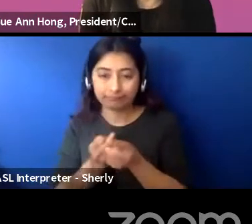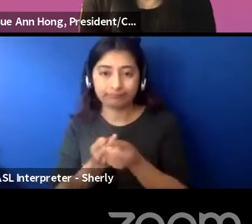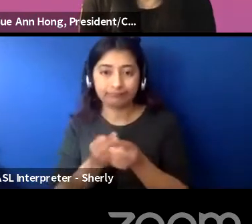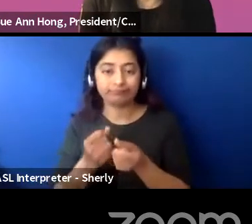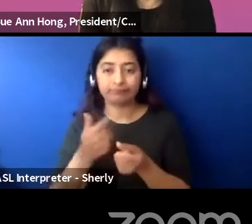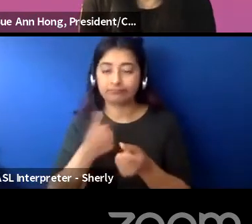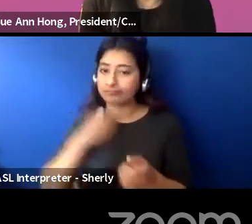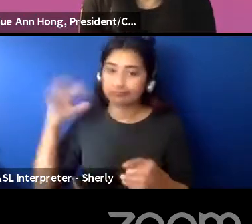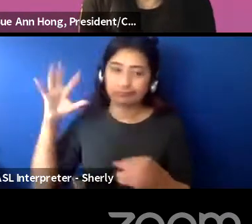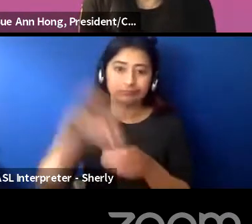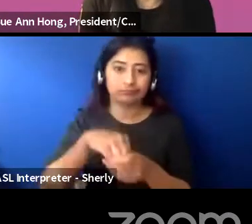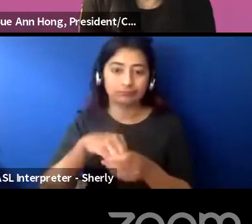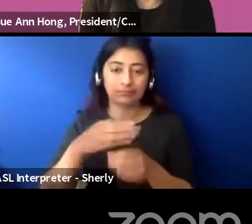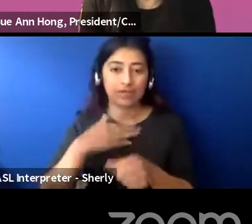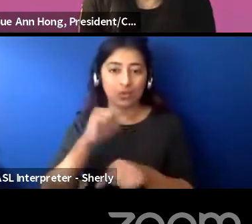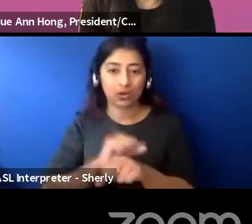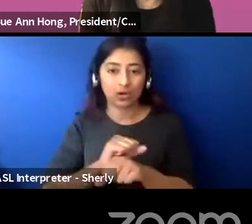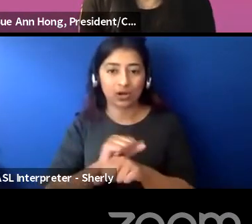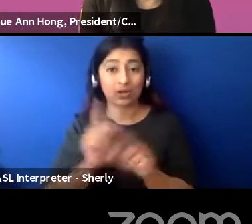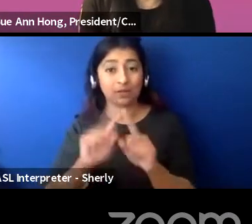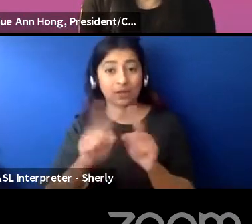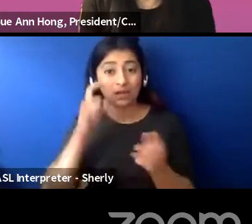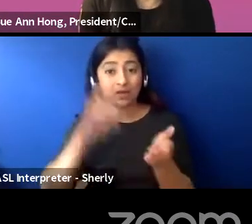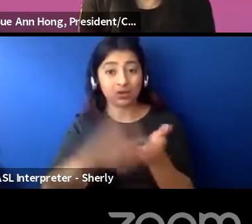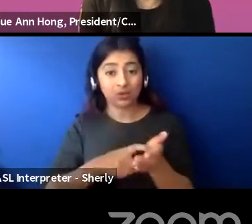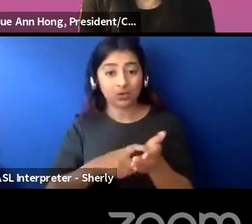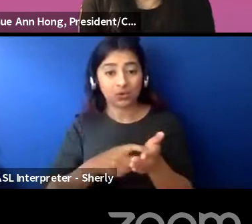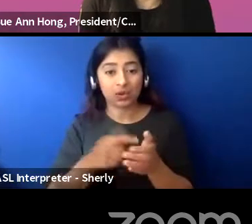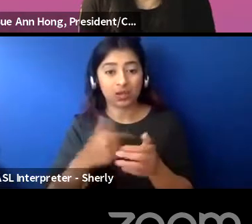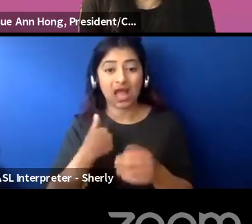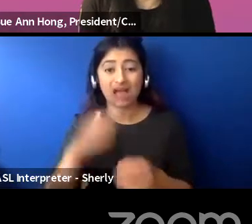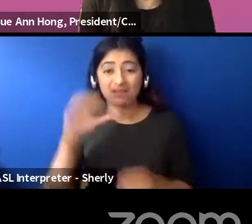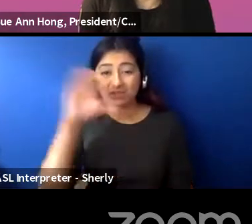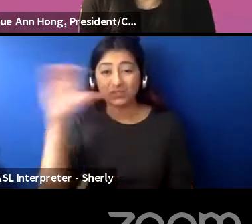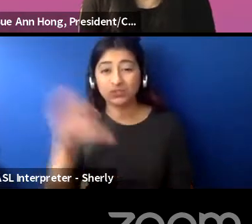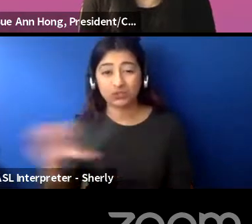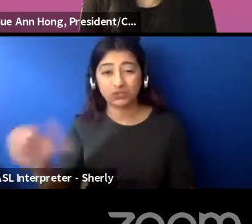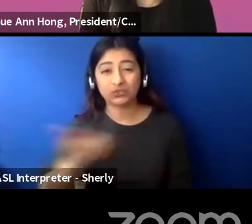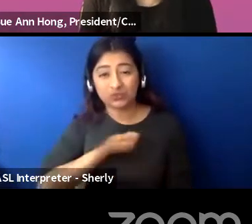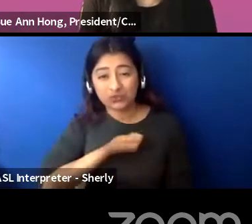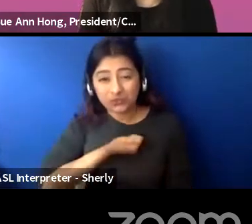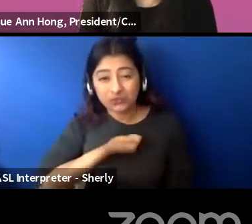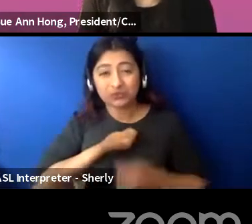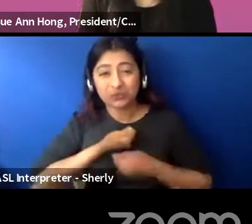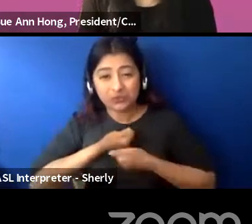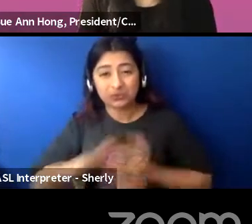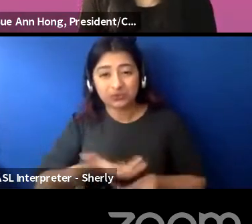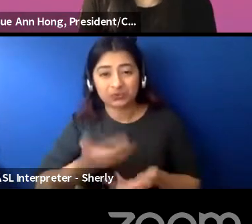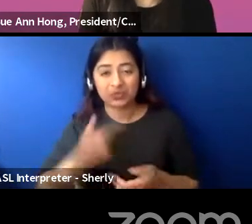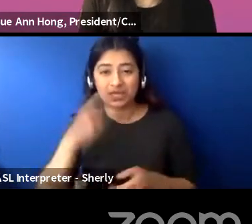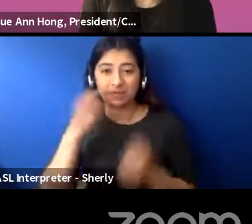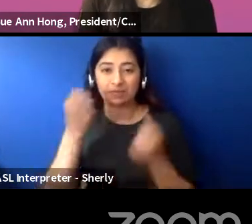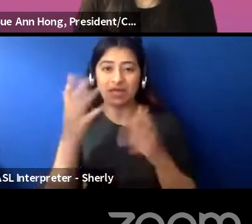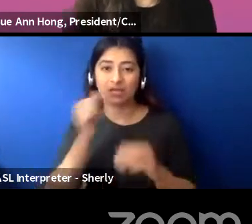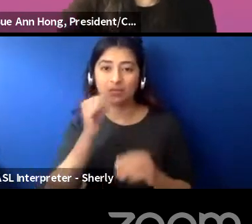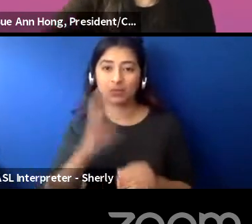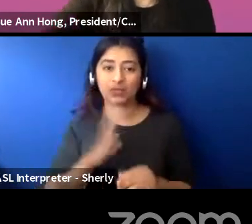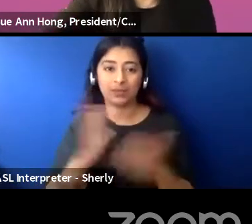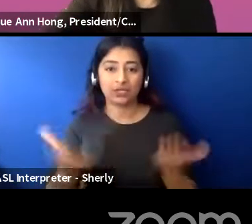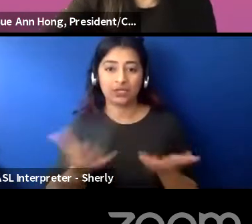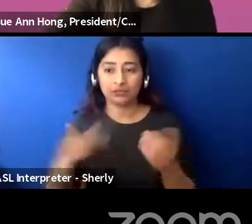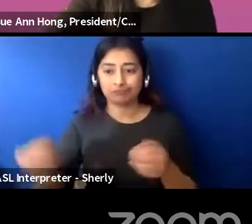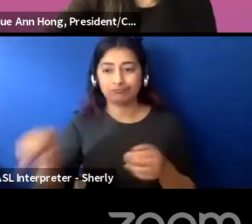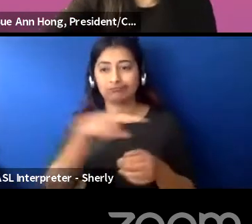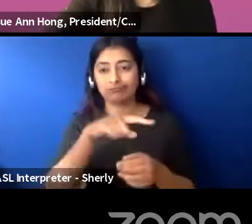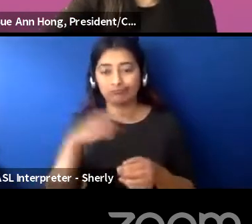in. But what I have found is that I am having Zoom fatigue. I think many women in the workplace are having Zoom